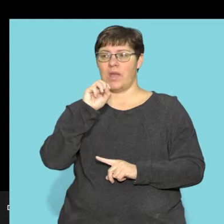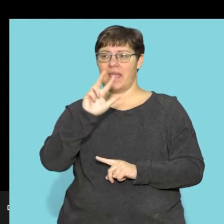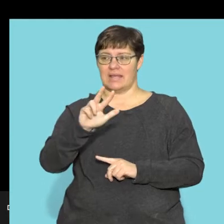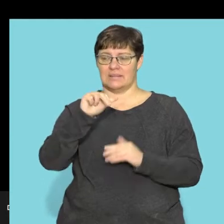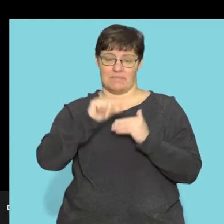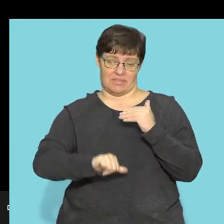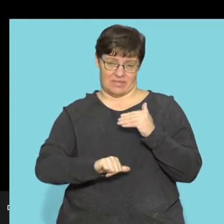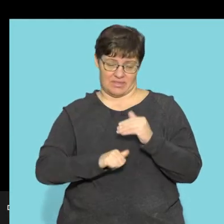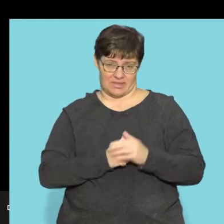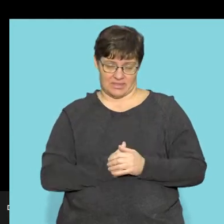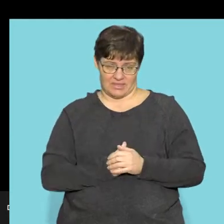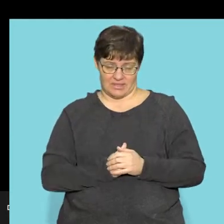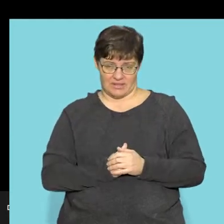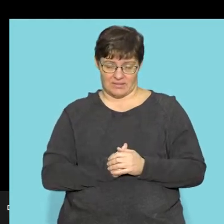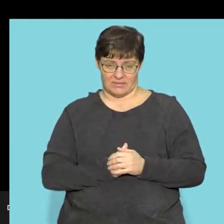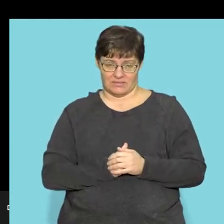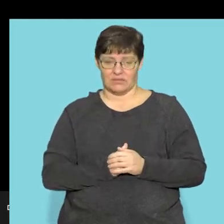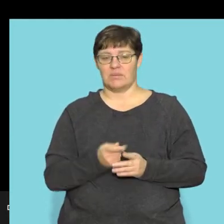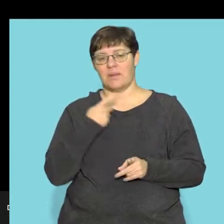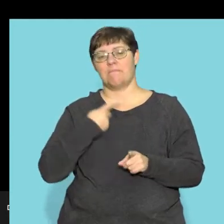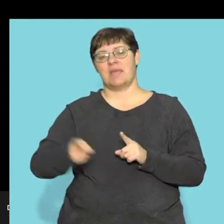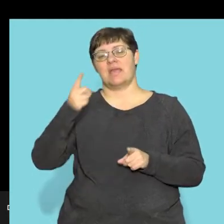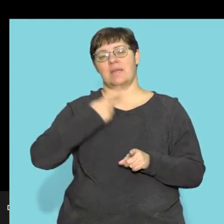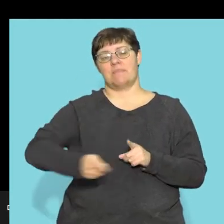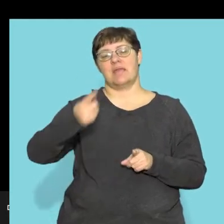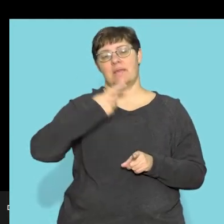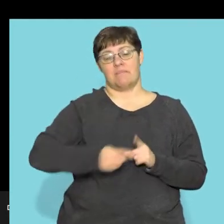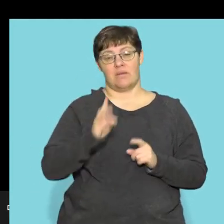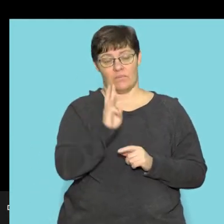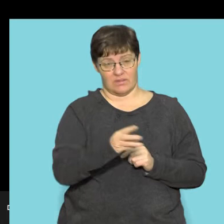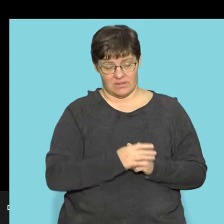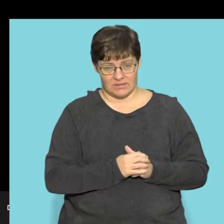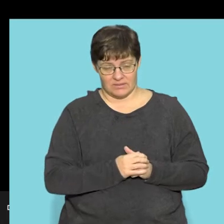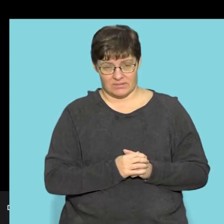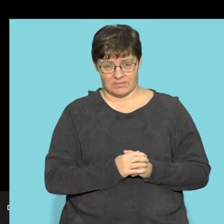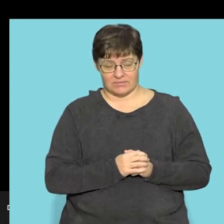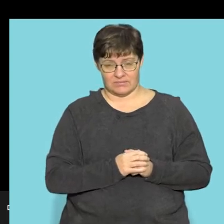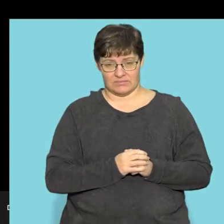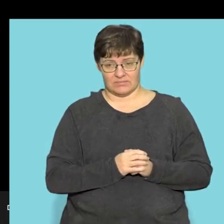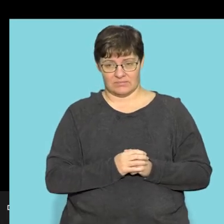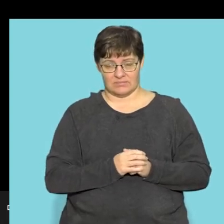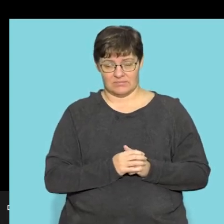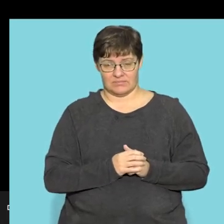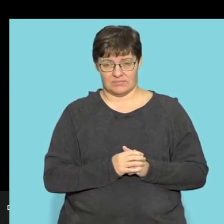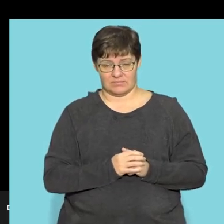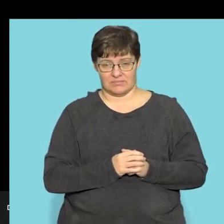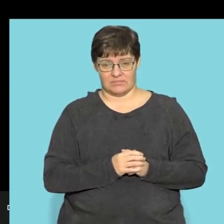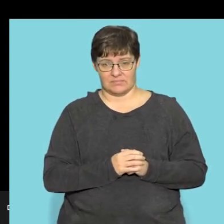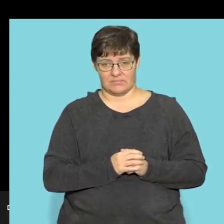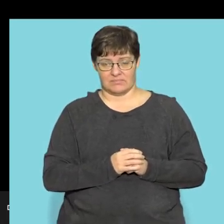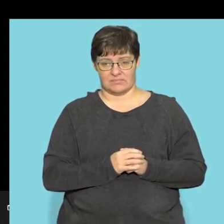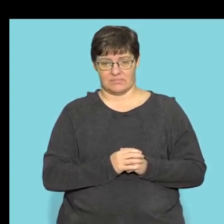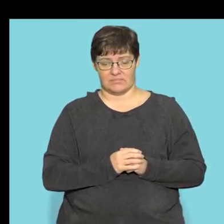is 108 months that the person is actually going to pay back this particular loan